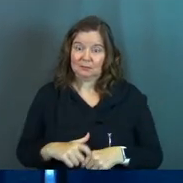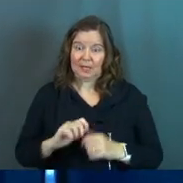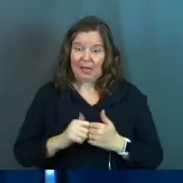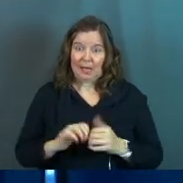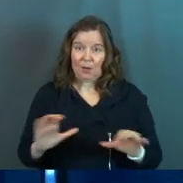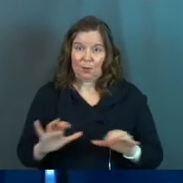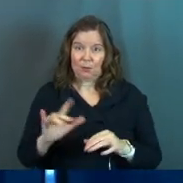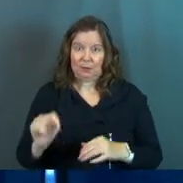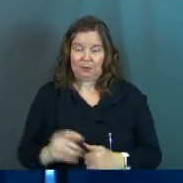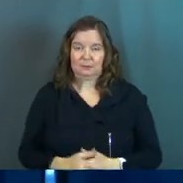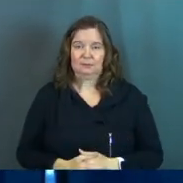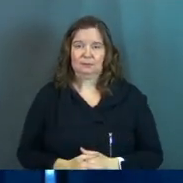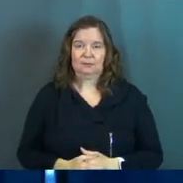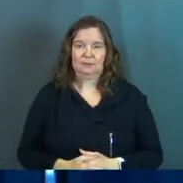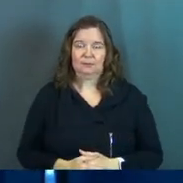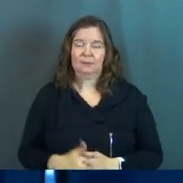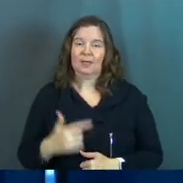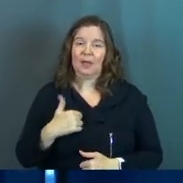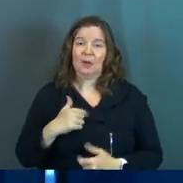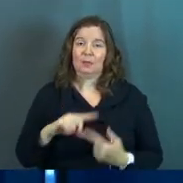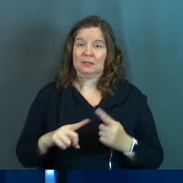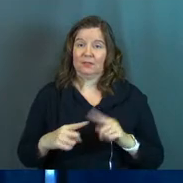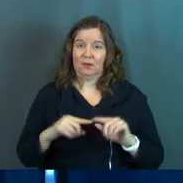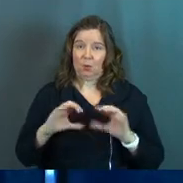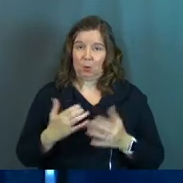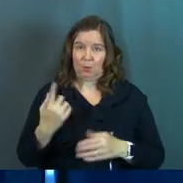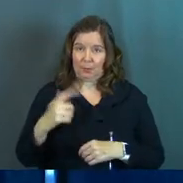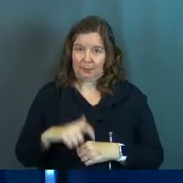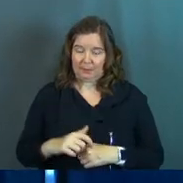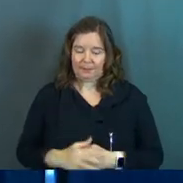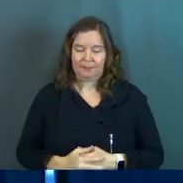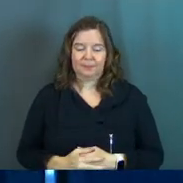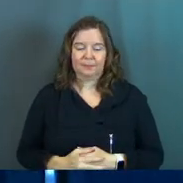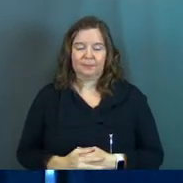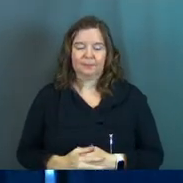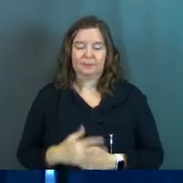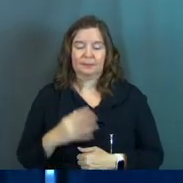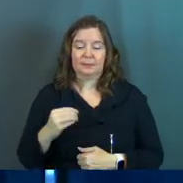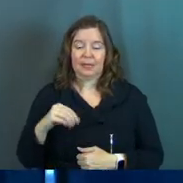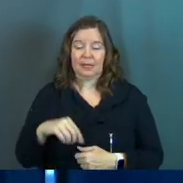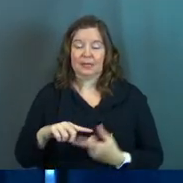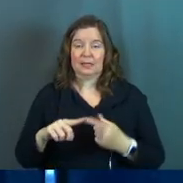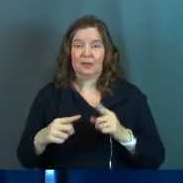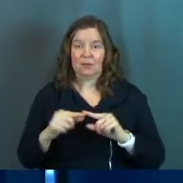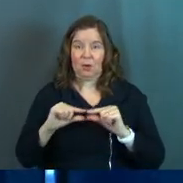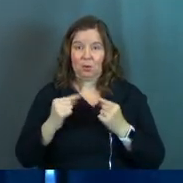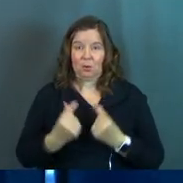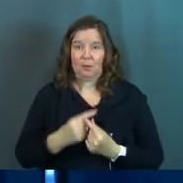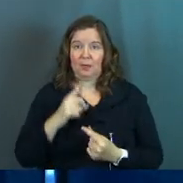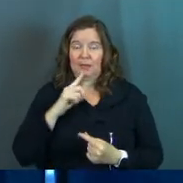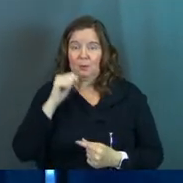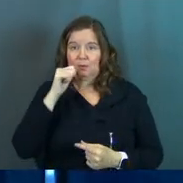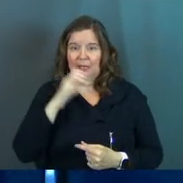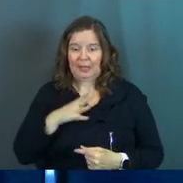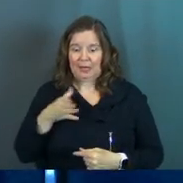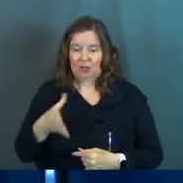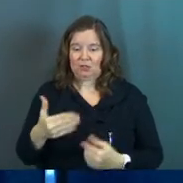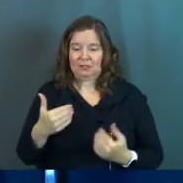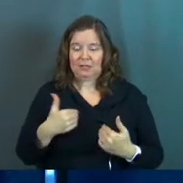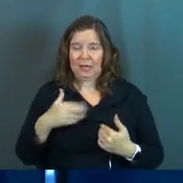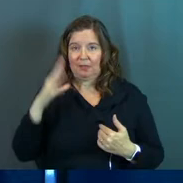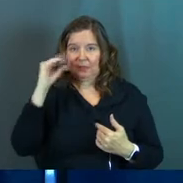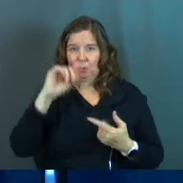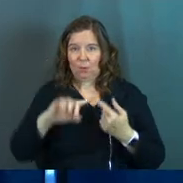This is how we do it. So I was in a friend group once, and in this friend group, there was a lady there, and she